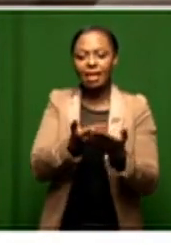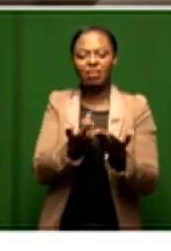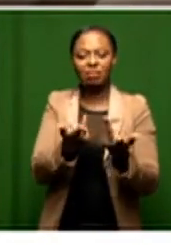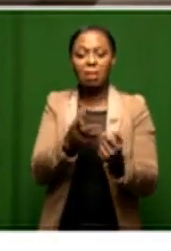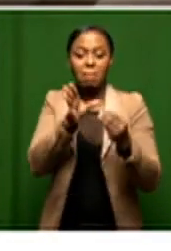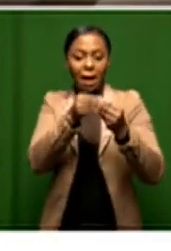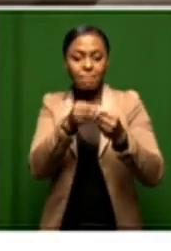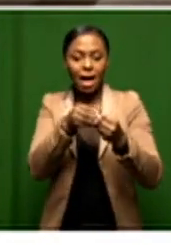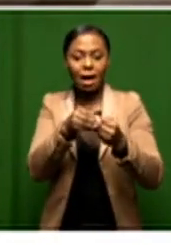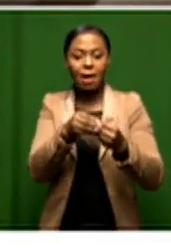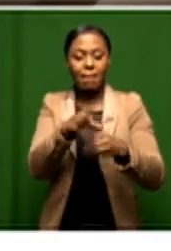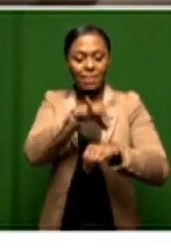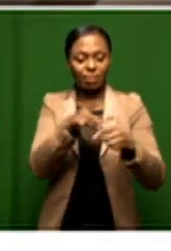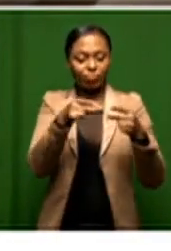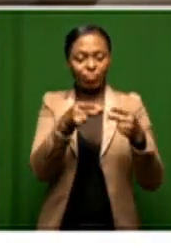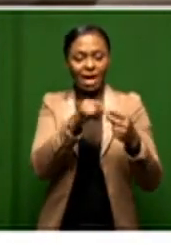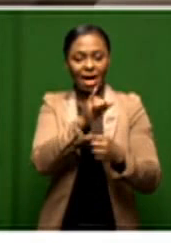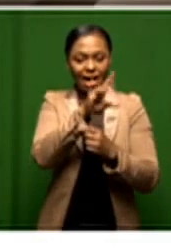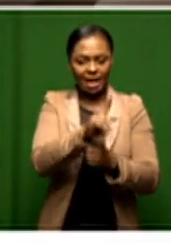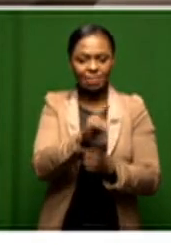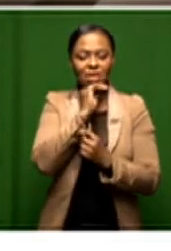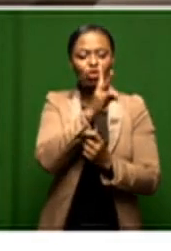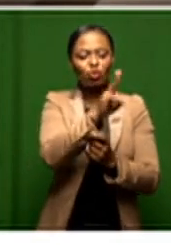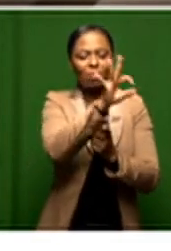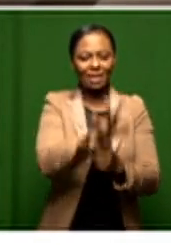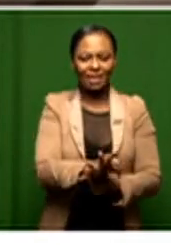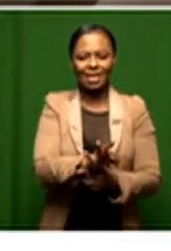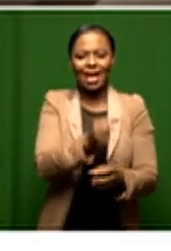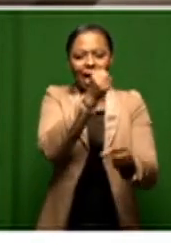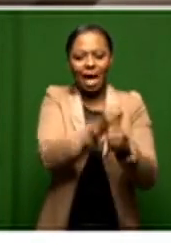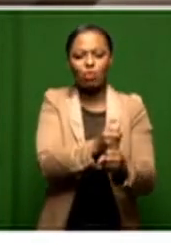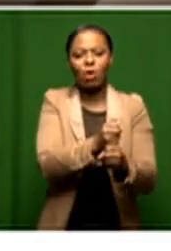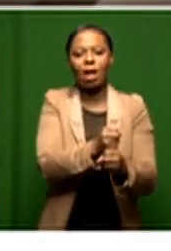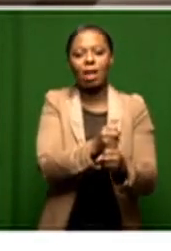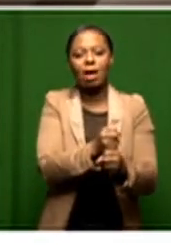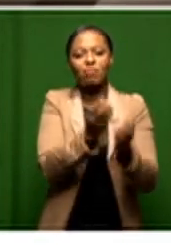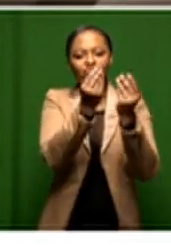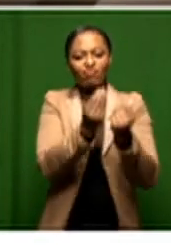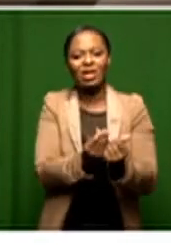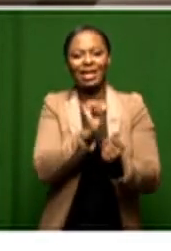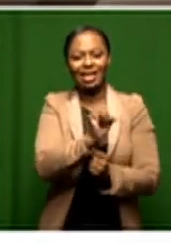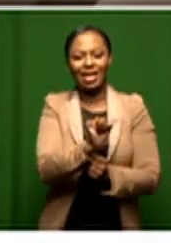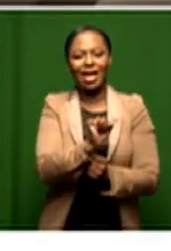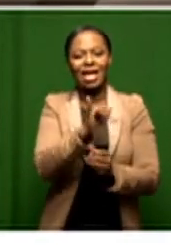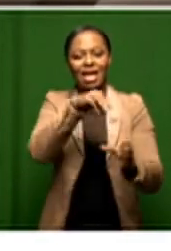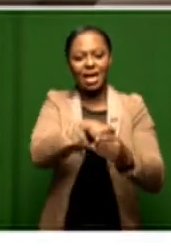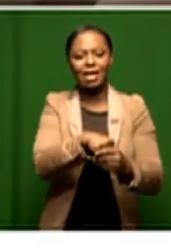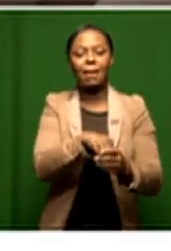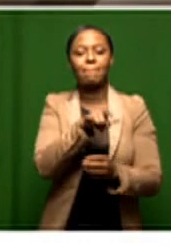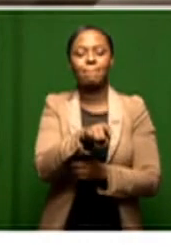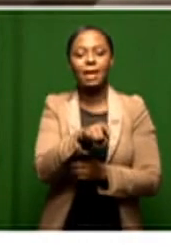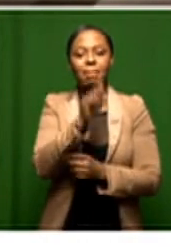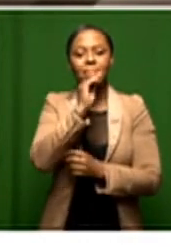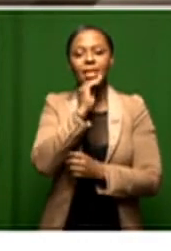schemes no more than 2% of their annual gross premium income. So of all the contributions paid